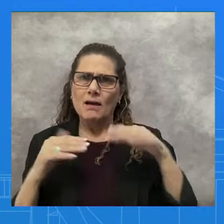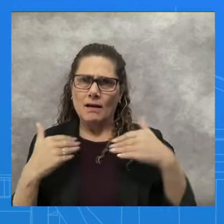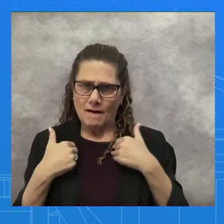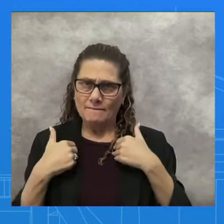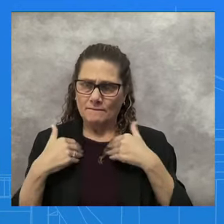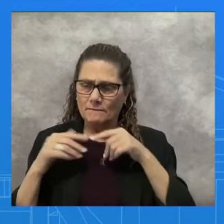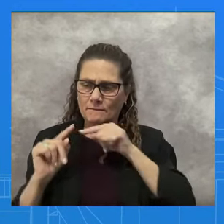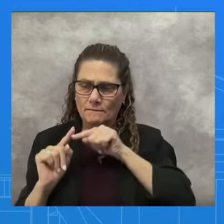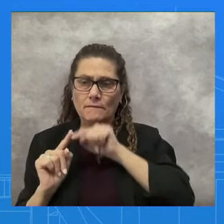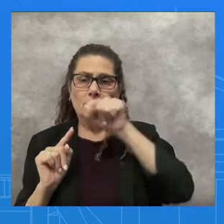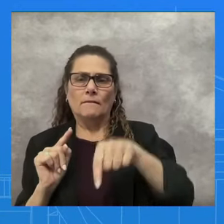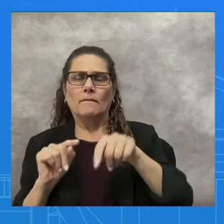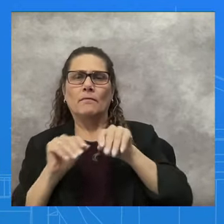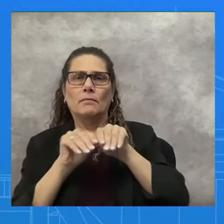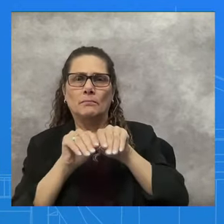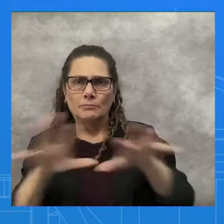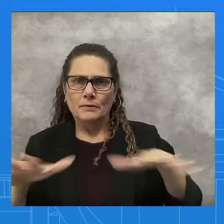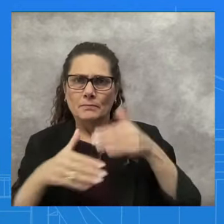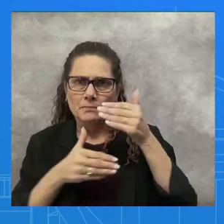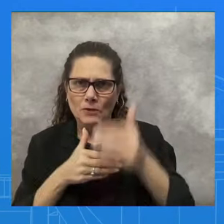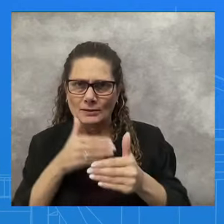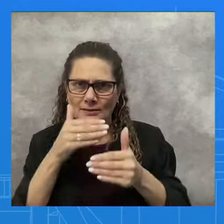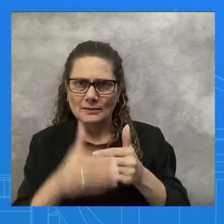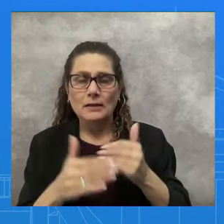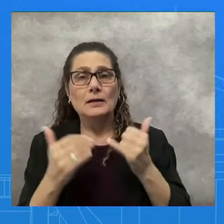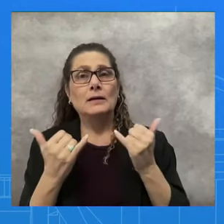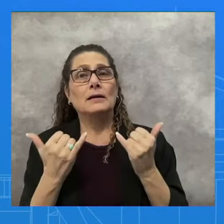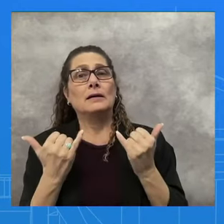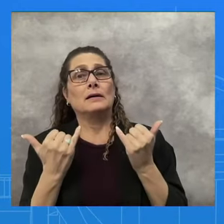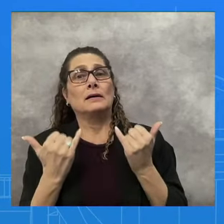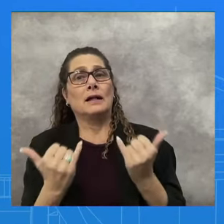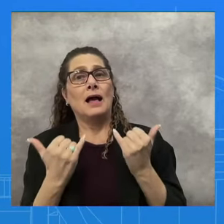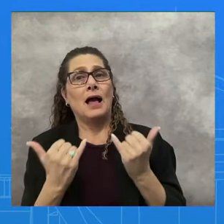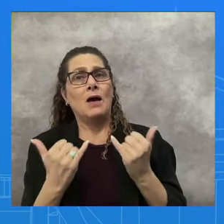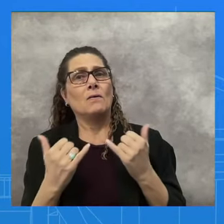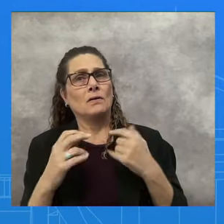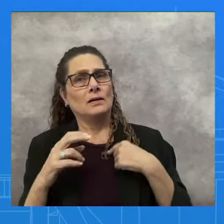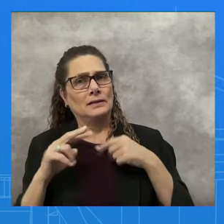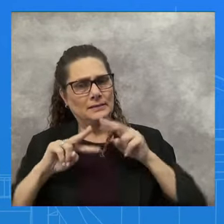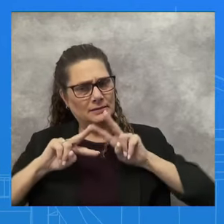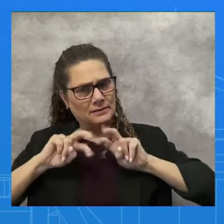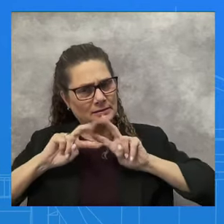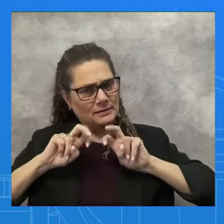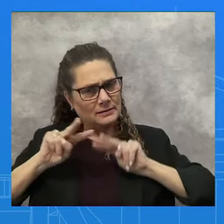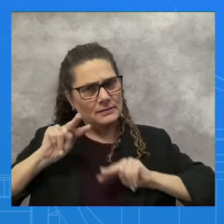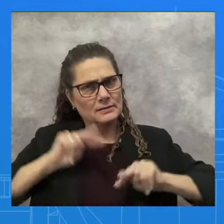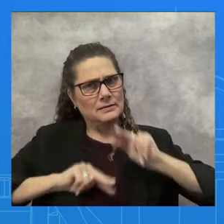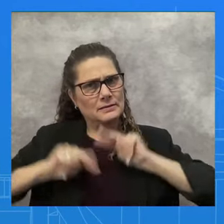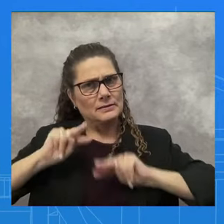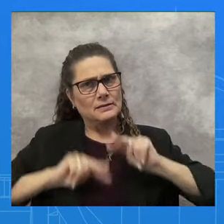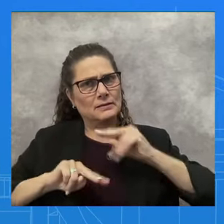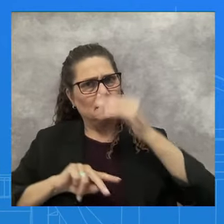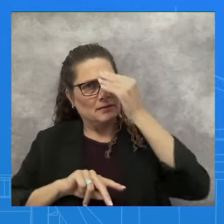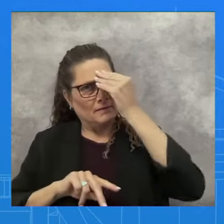We were and are in the process of that with this particular capability. And as I said in my opening statement, we're not going to get knocked off that process.